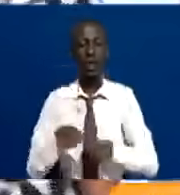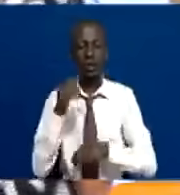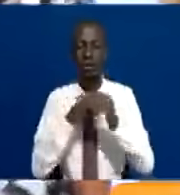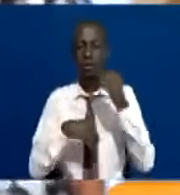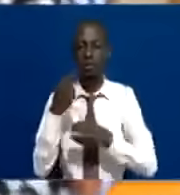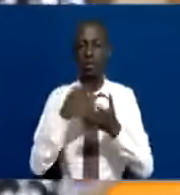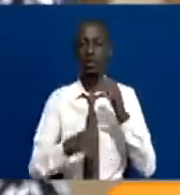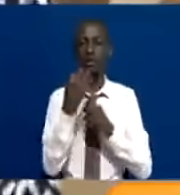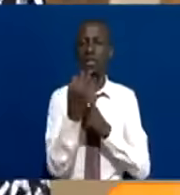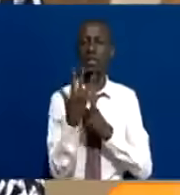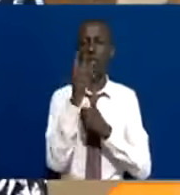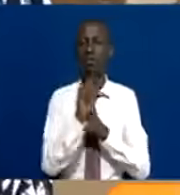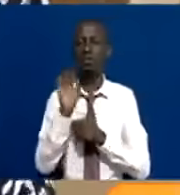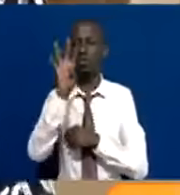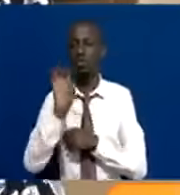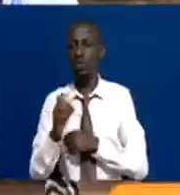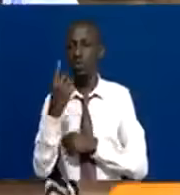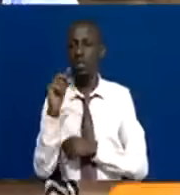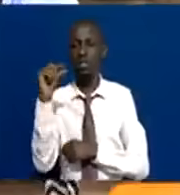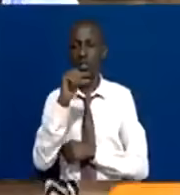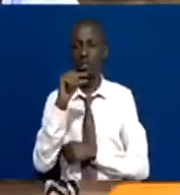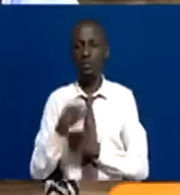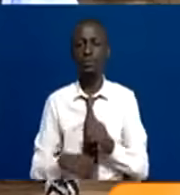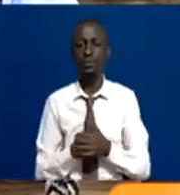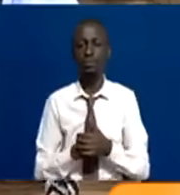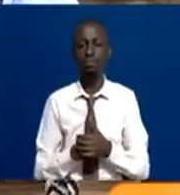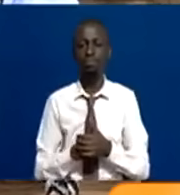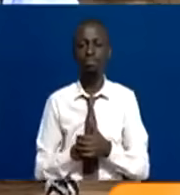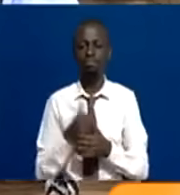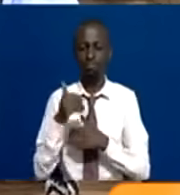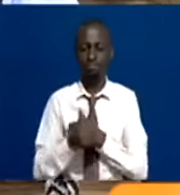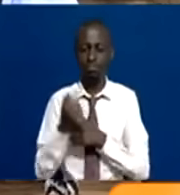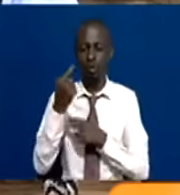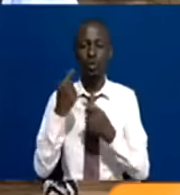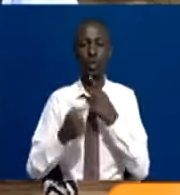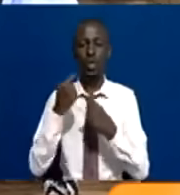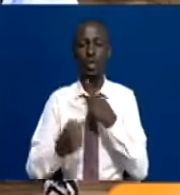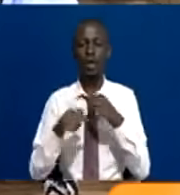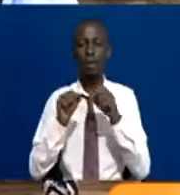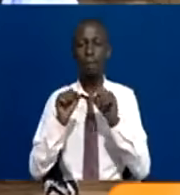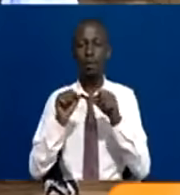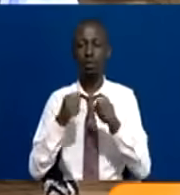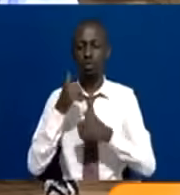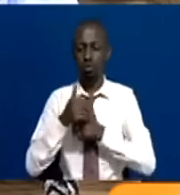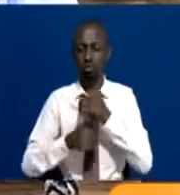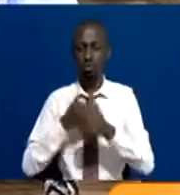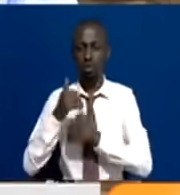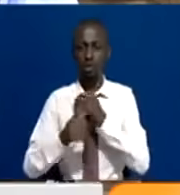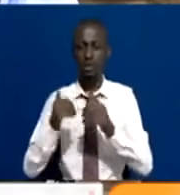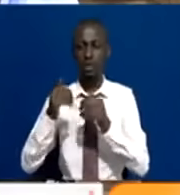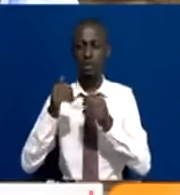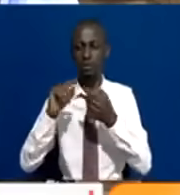flour for 35 to 40 shillings per kilo. Within the next 1 year, we'll be done with the standardization of the production process, and